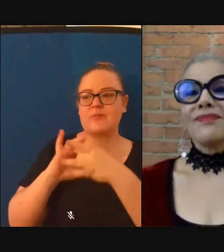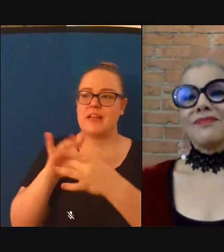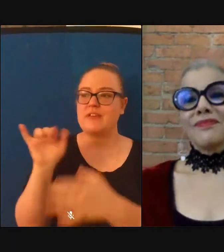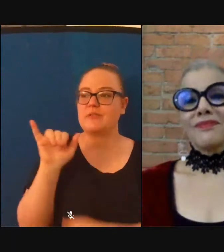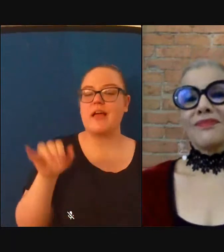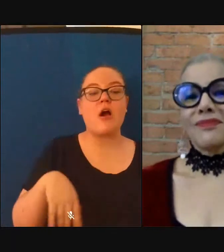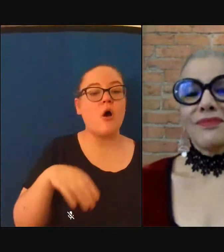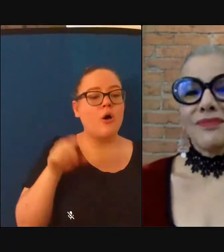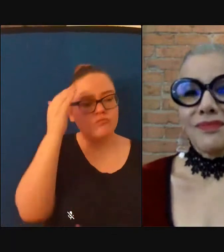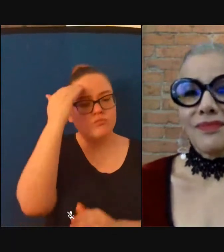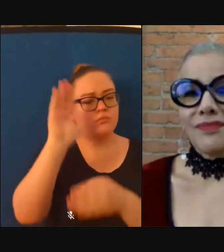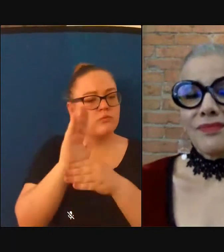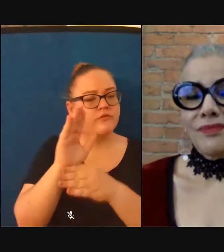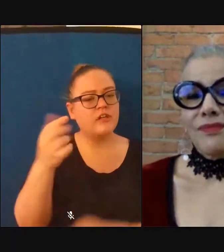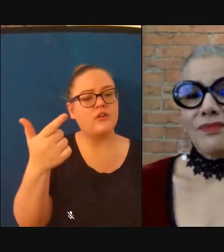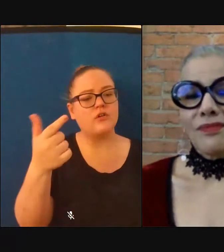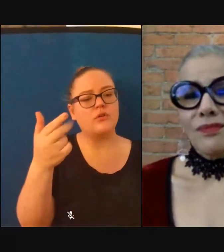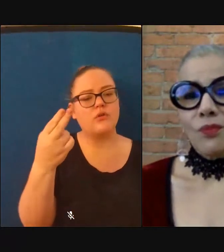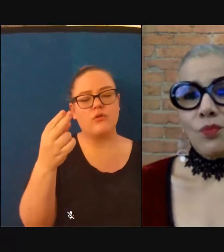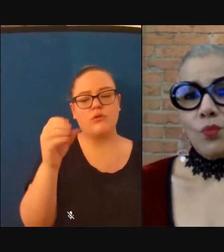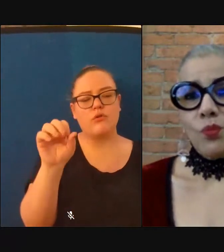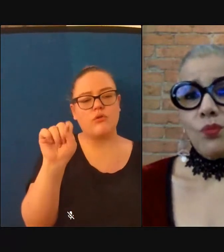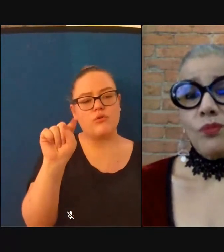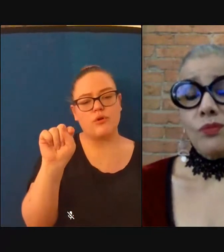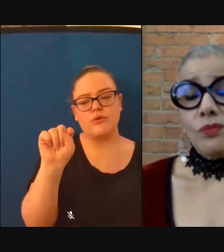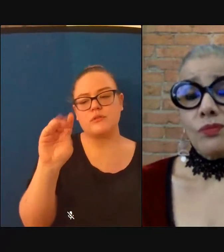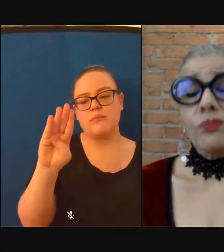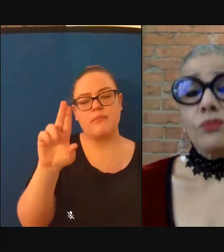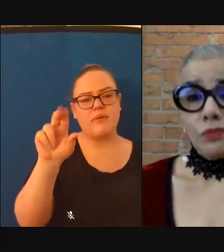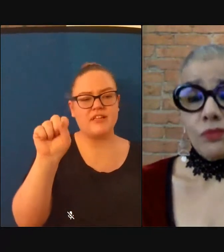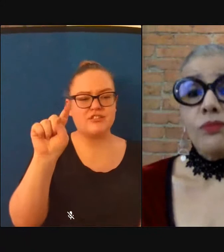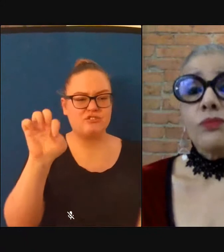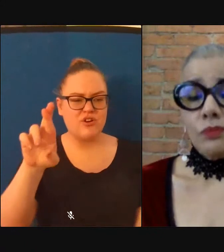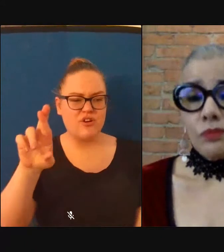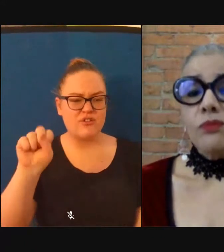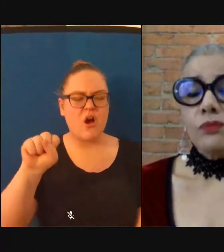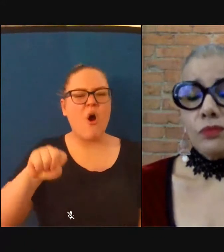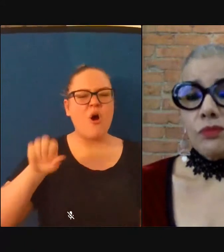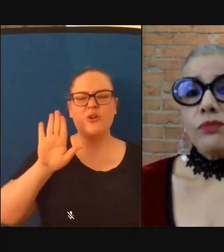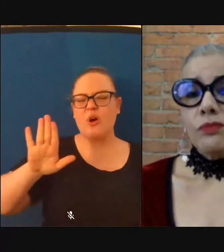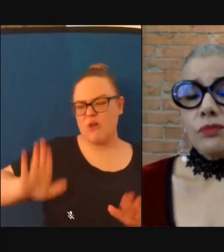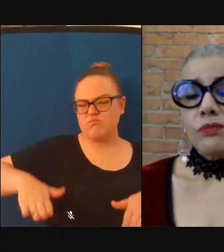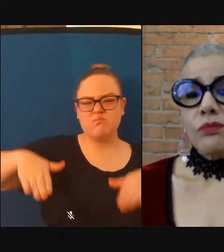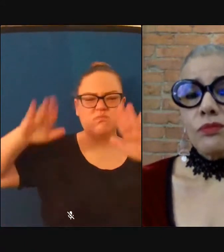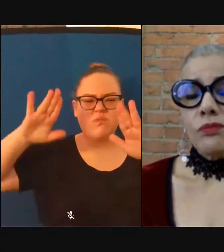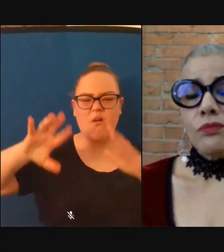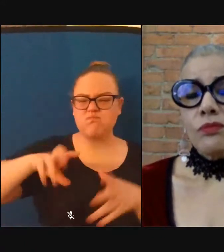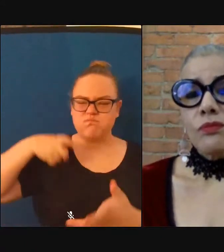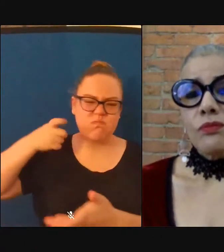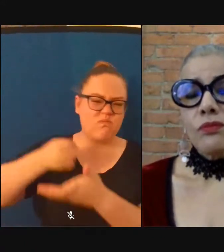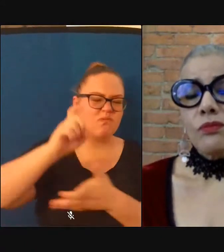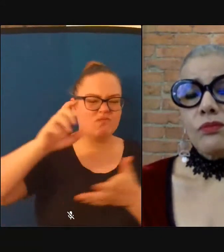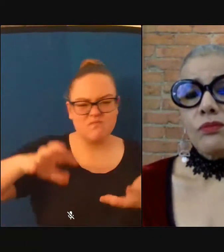or it's shitty that there's a Captain Marvel movie, and they'll start there. And then once you have